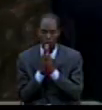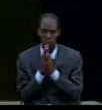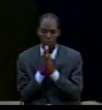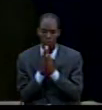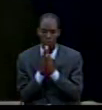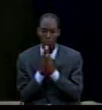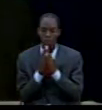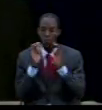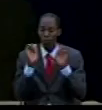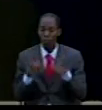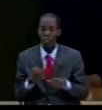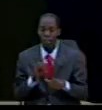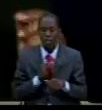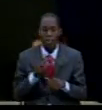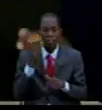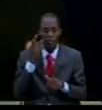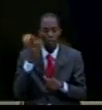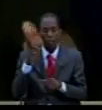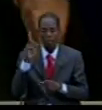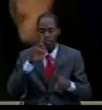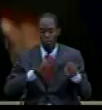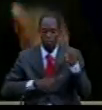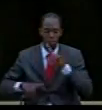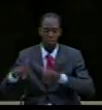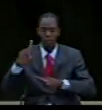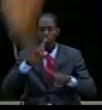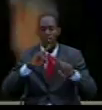Can I hear an earth shaking?